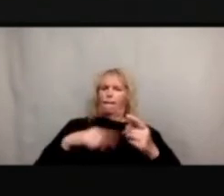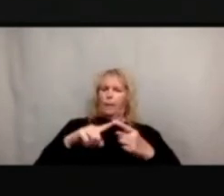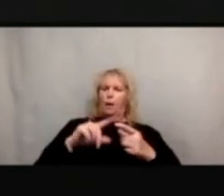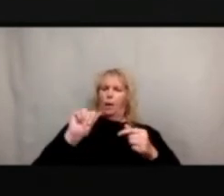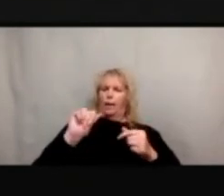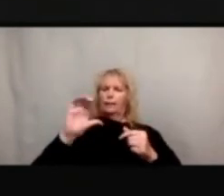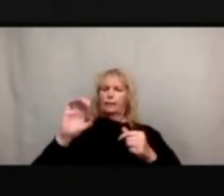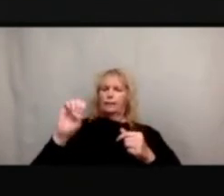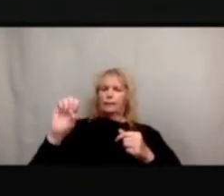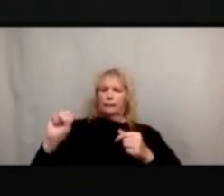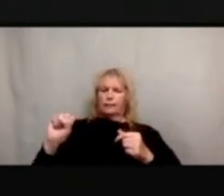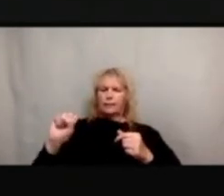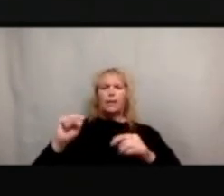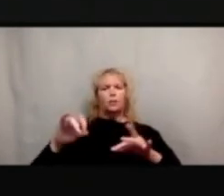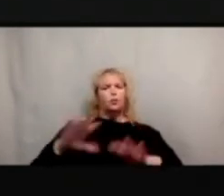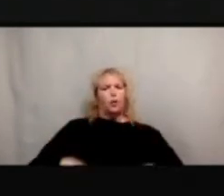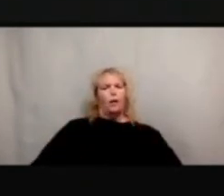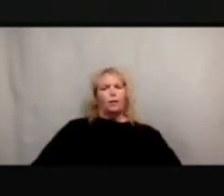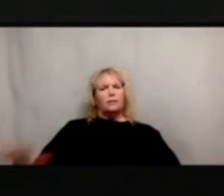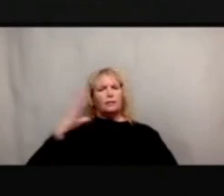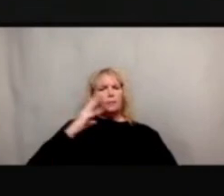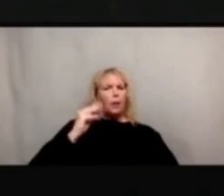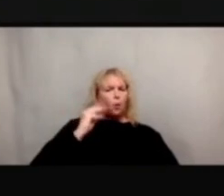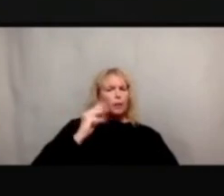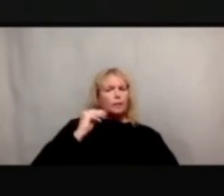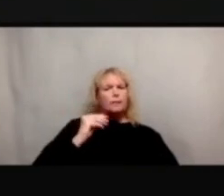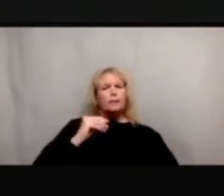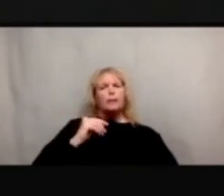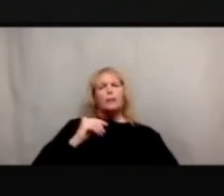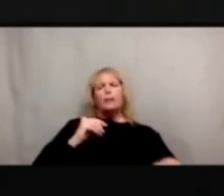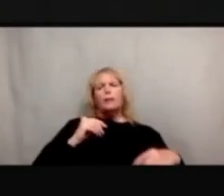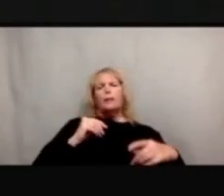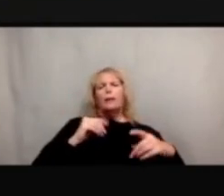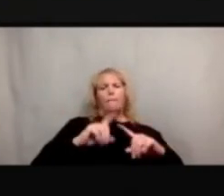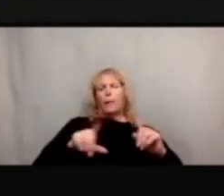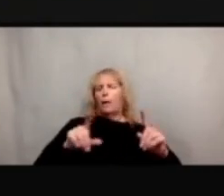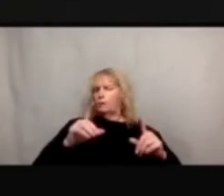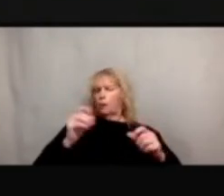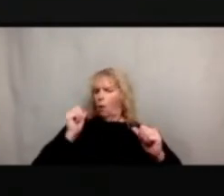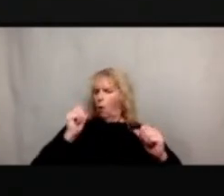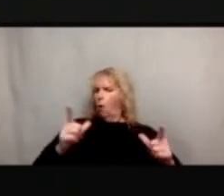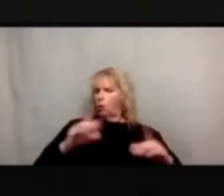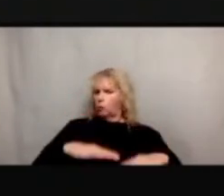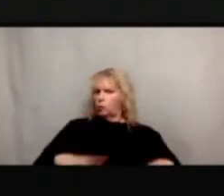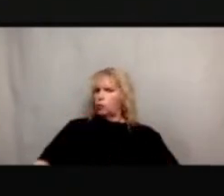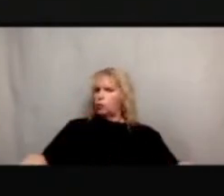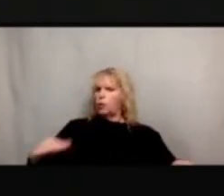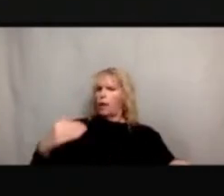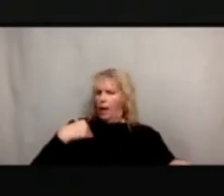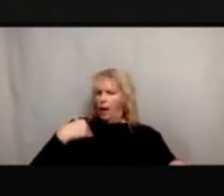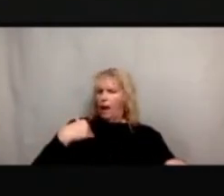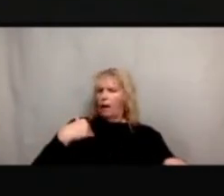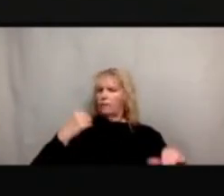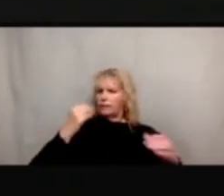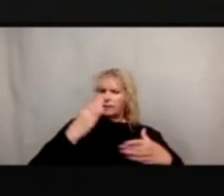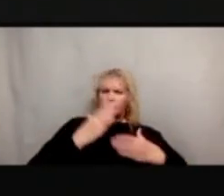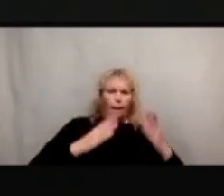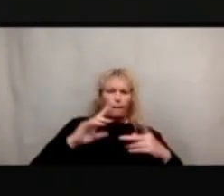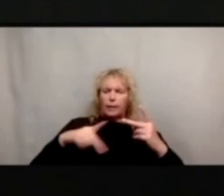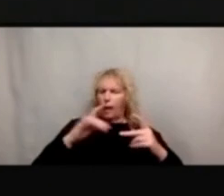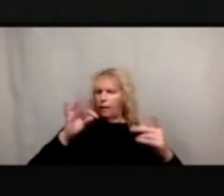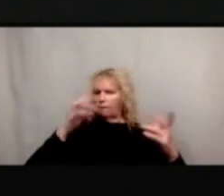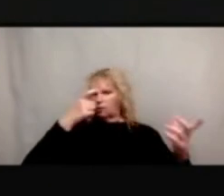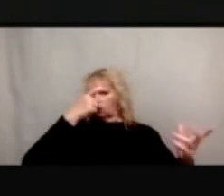ACEs, and the disparities, but at this point, every child has experienced some form of trauma because of COVID, right?